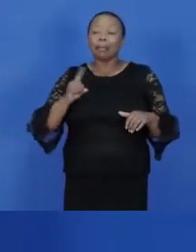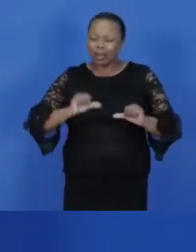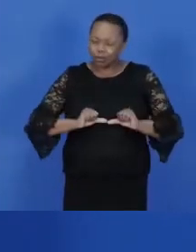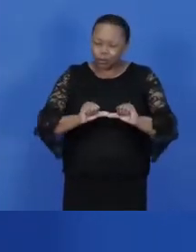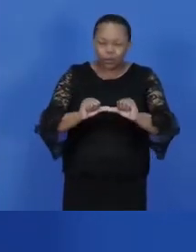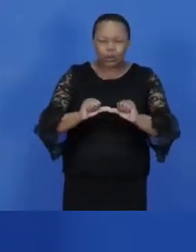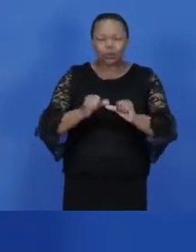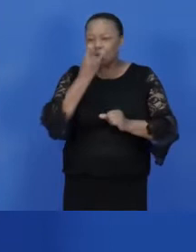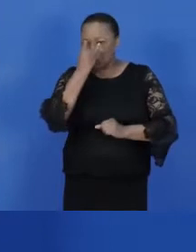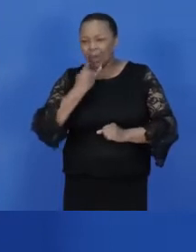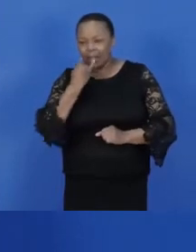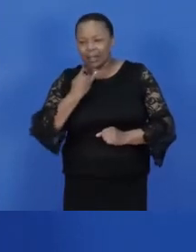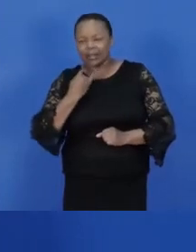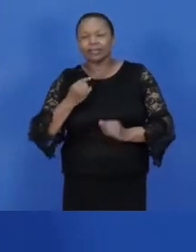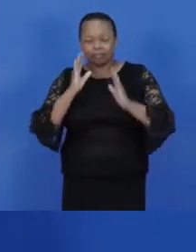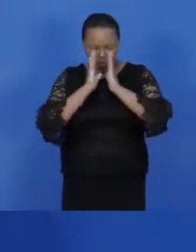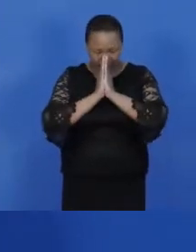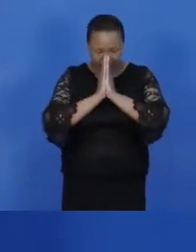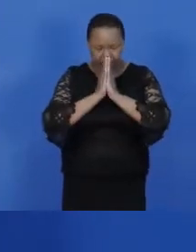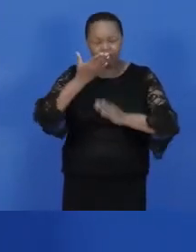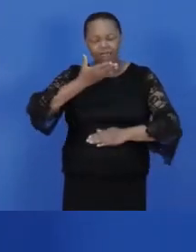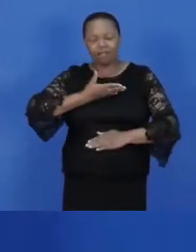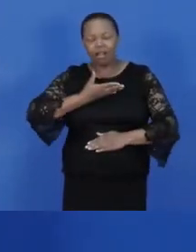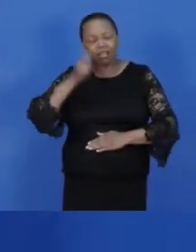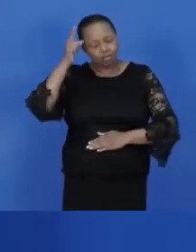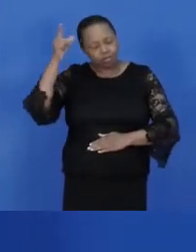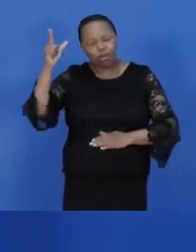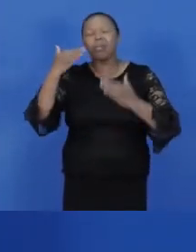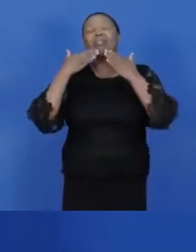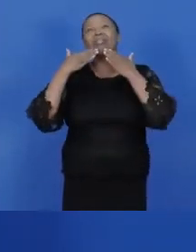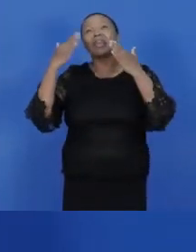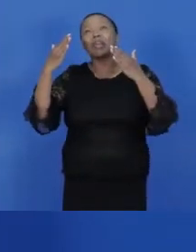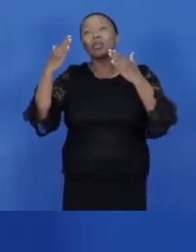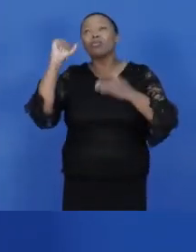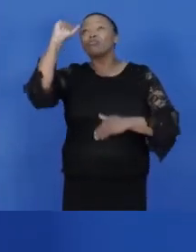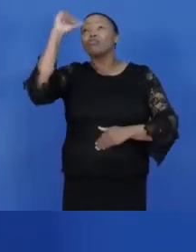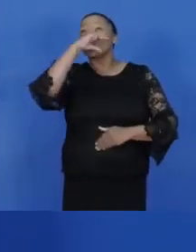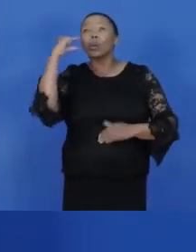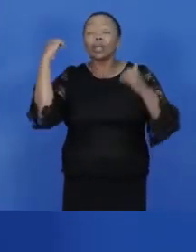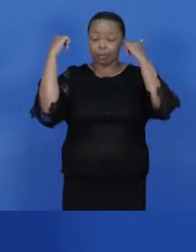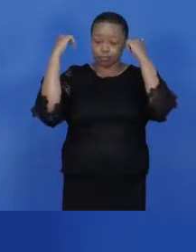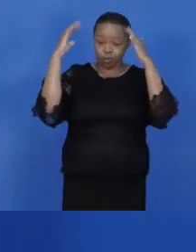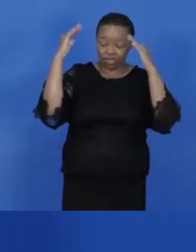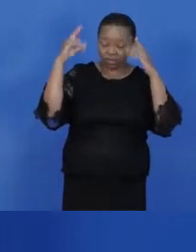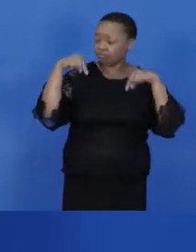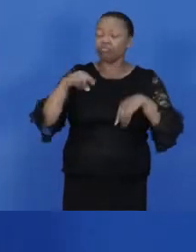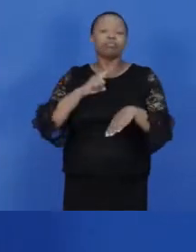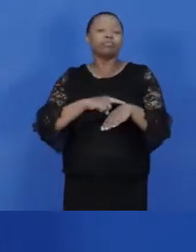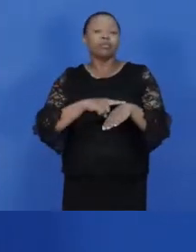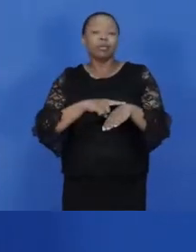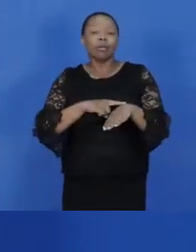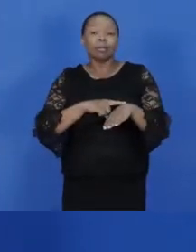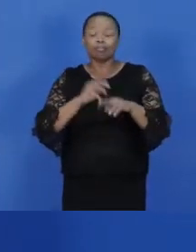groan before God. Can we pray right now? My Father, my Lord, we thank you. We worship your name. We thank you, Father God, that at this